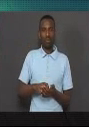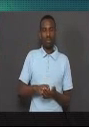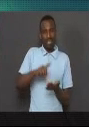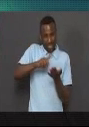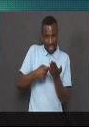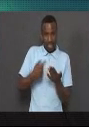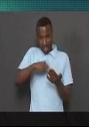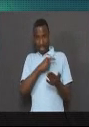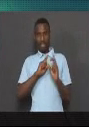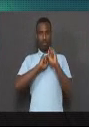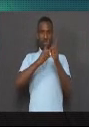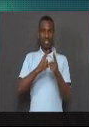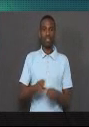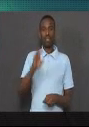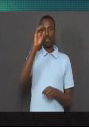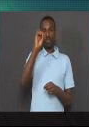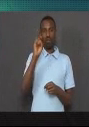Our answer is